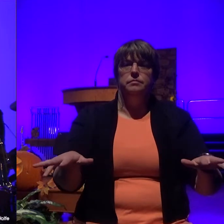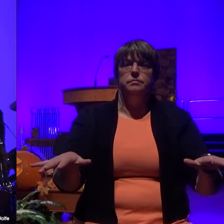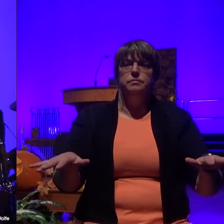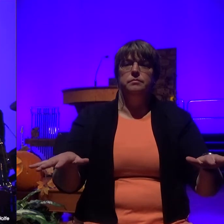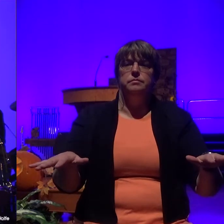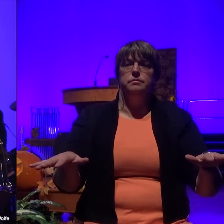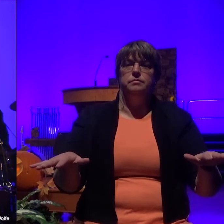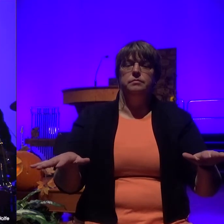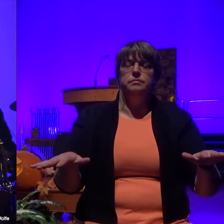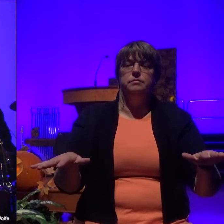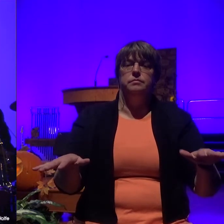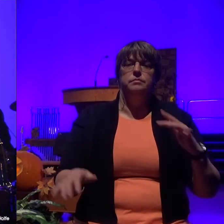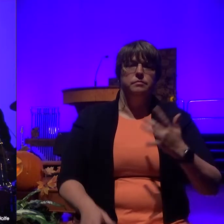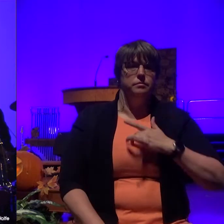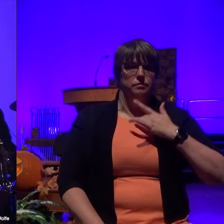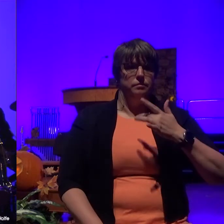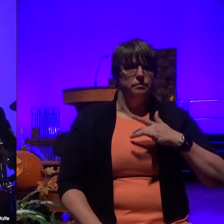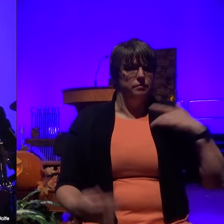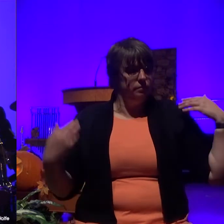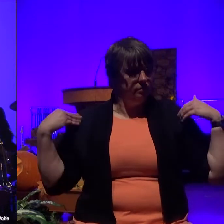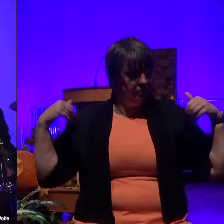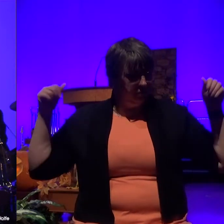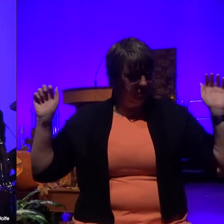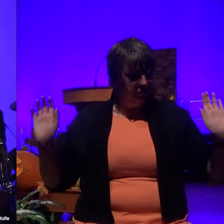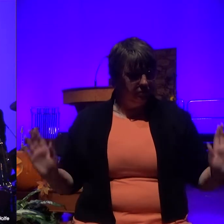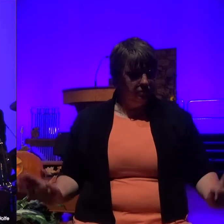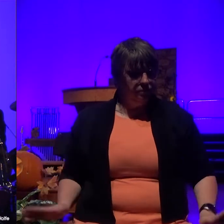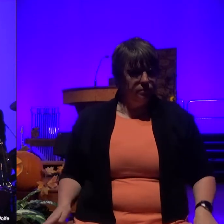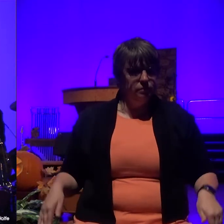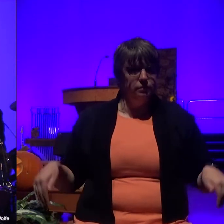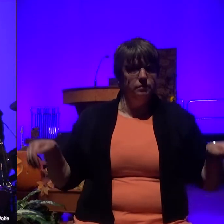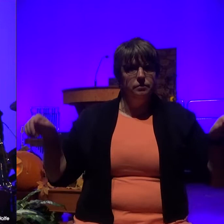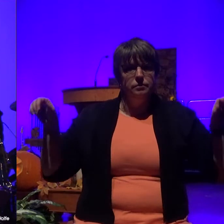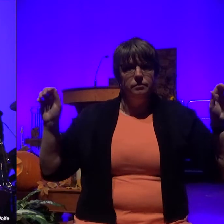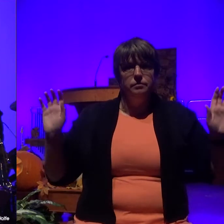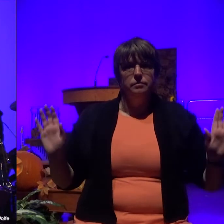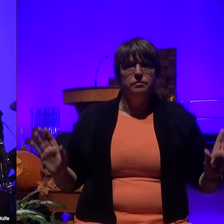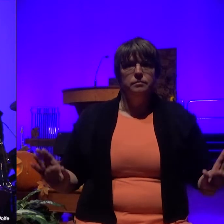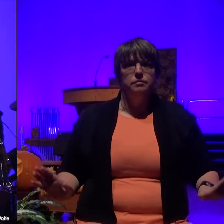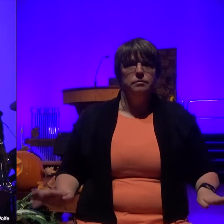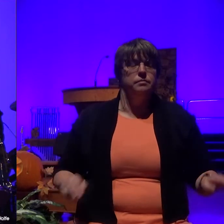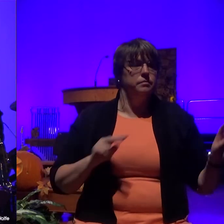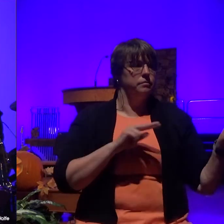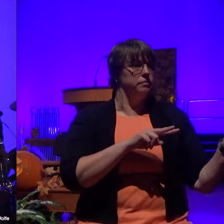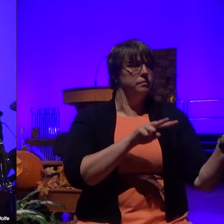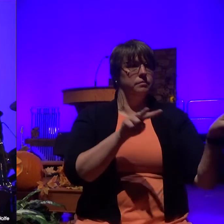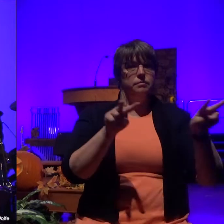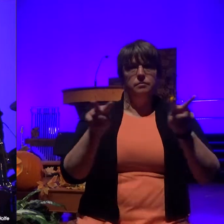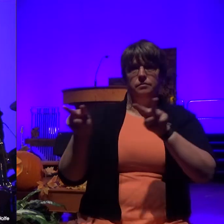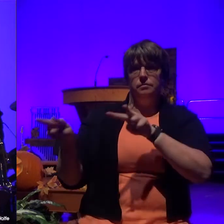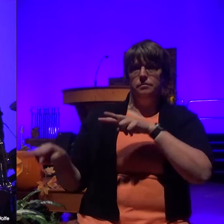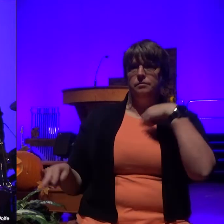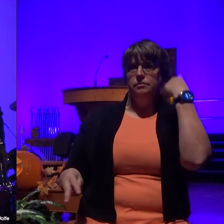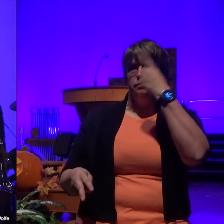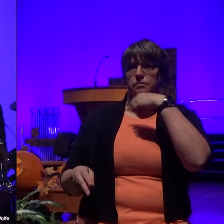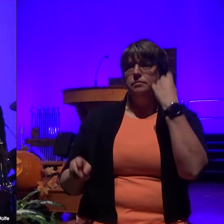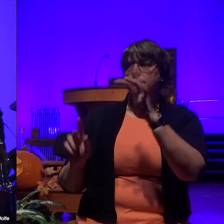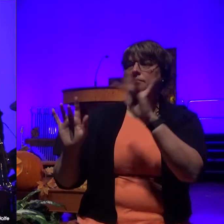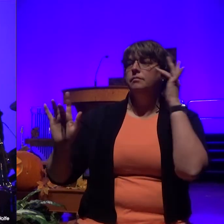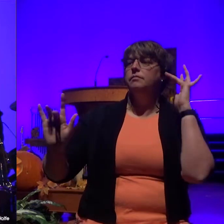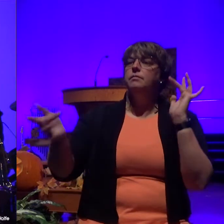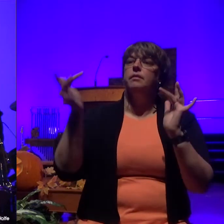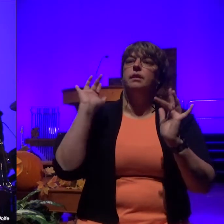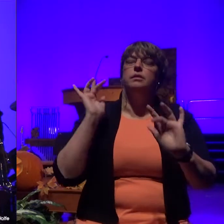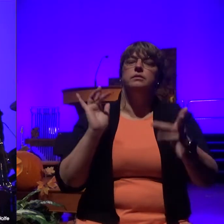grace. I can hear the brush of angel wings. I see glory